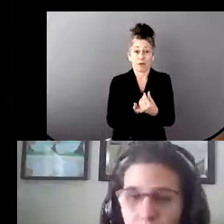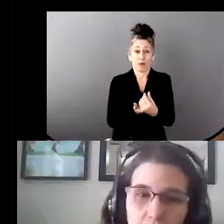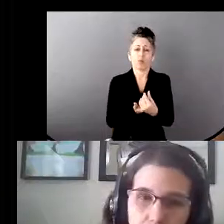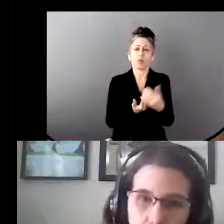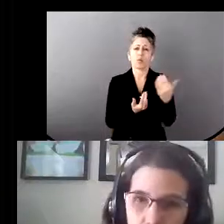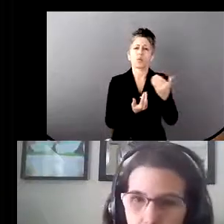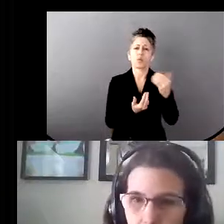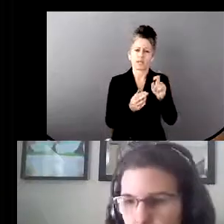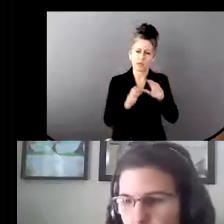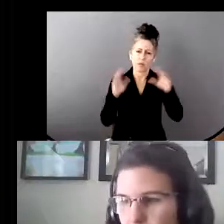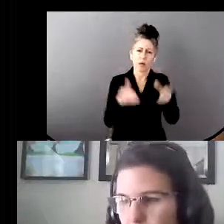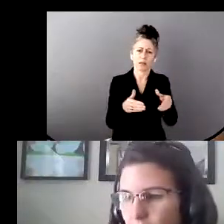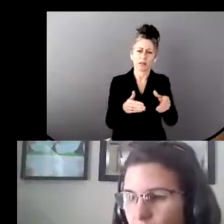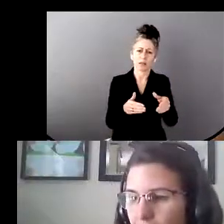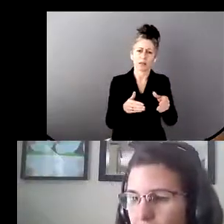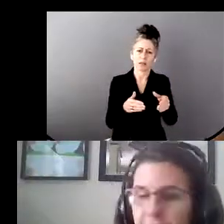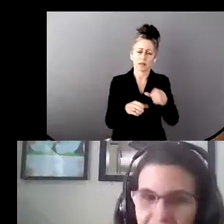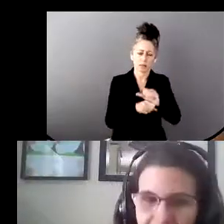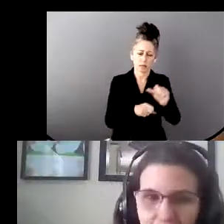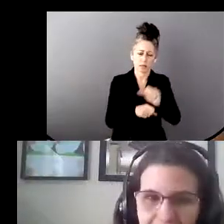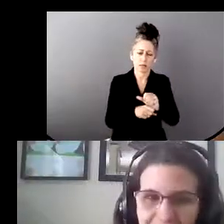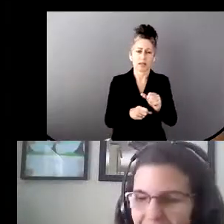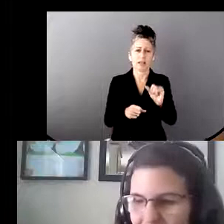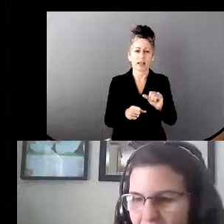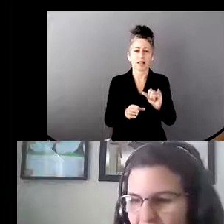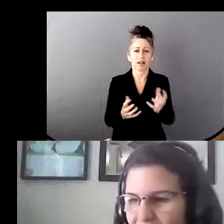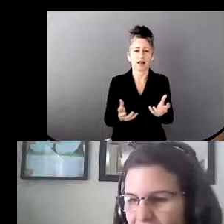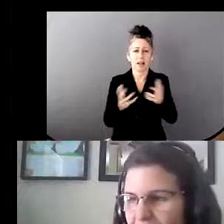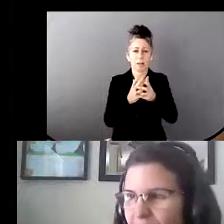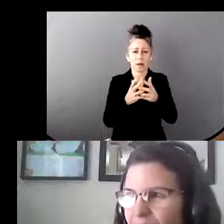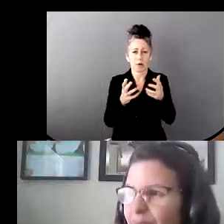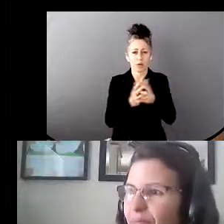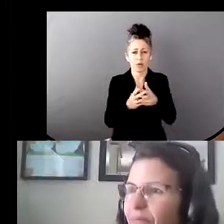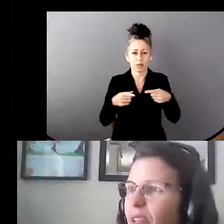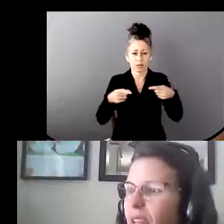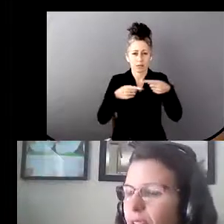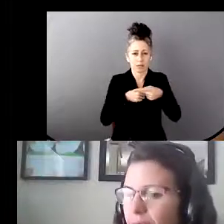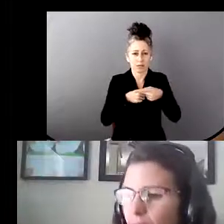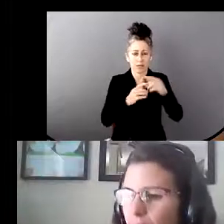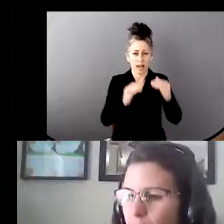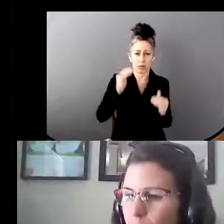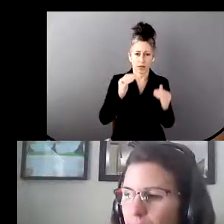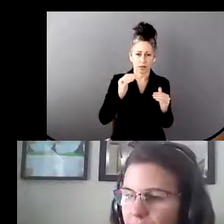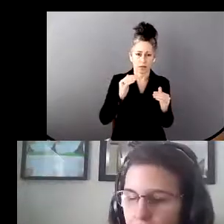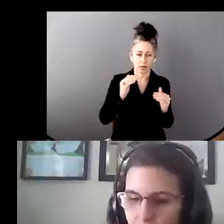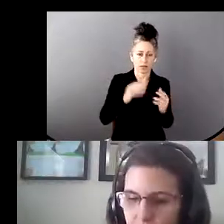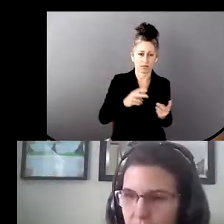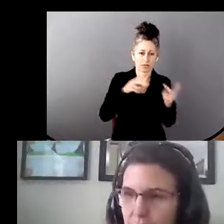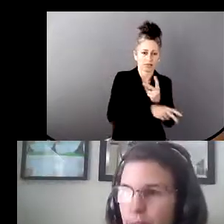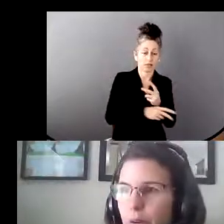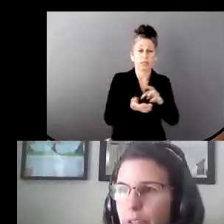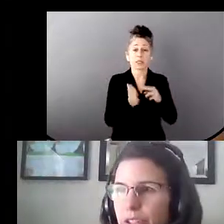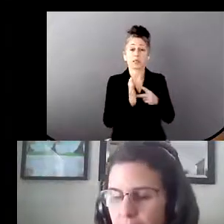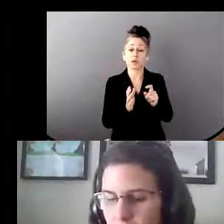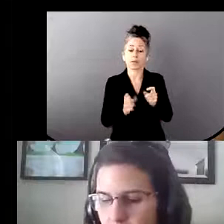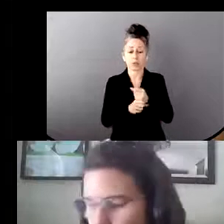And so that's what I mean when I say compounding inequities at the intersection. Now, we have to make choices